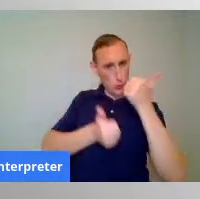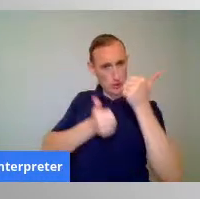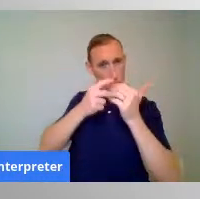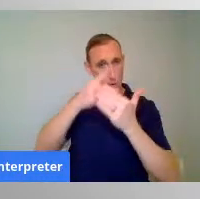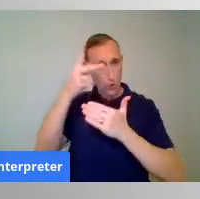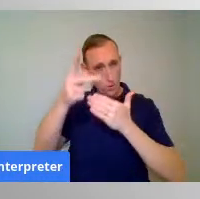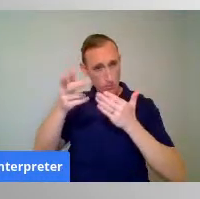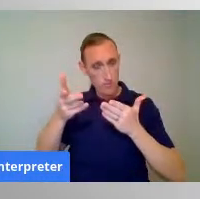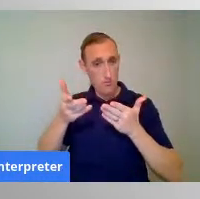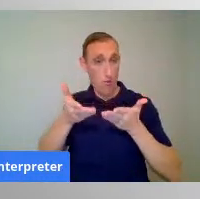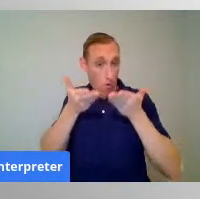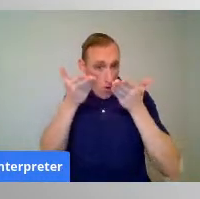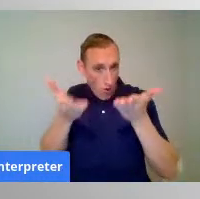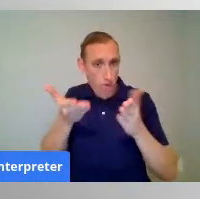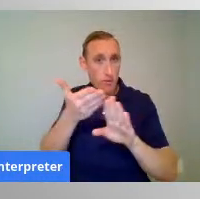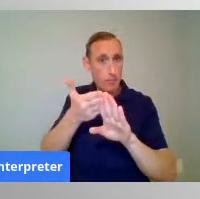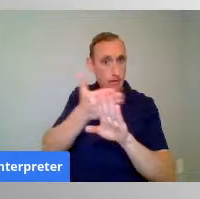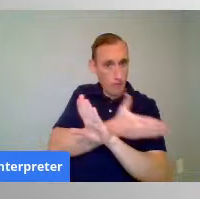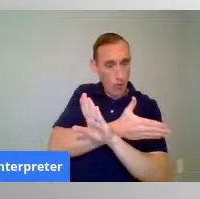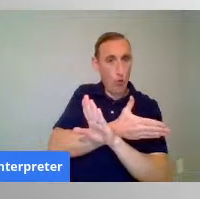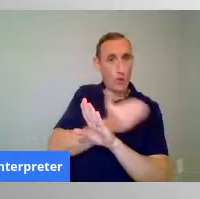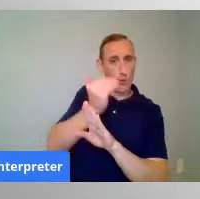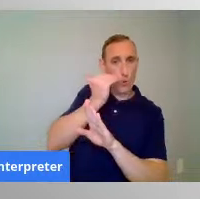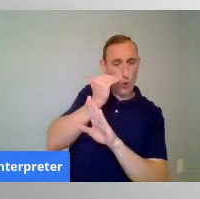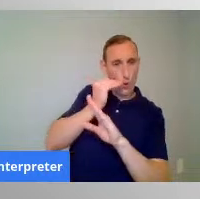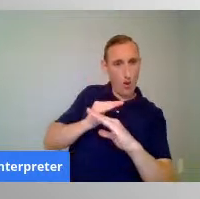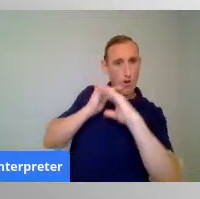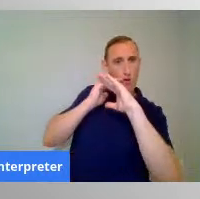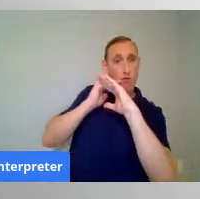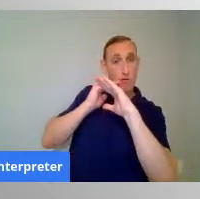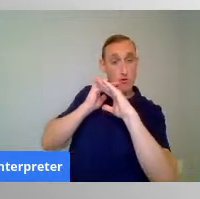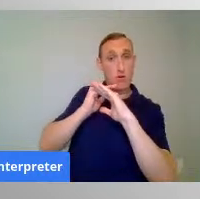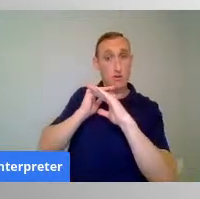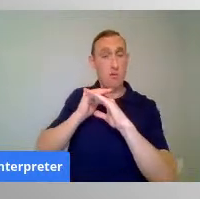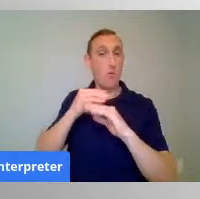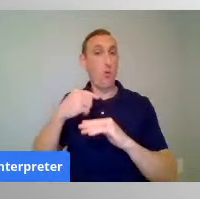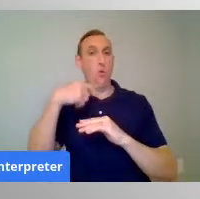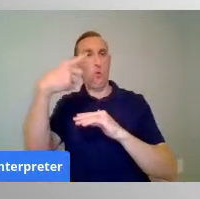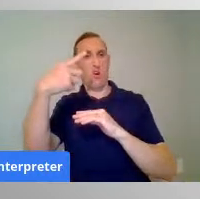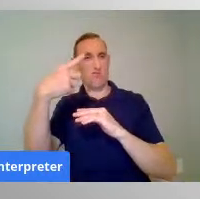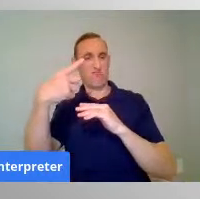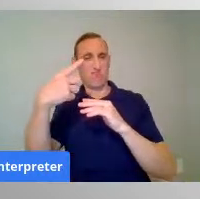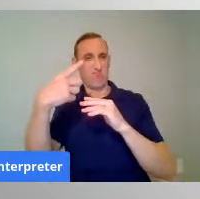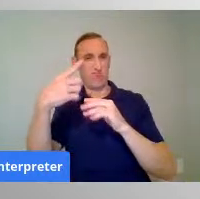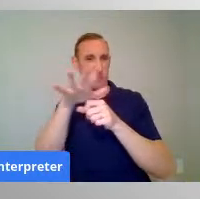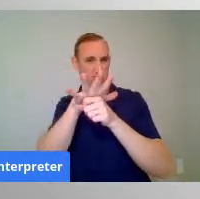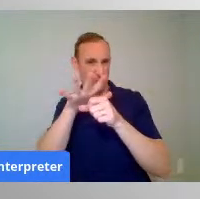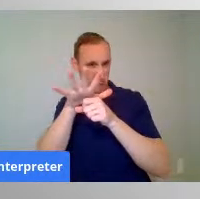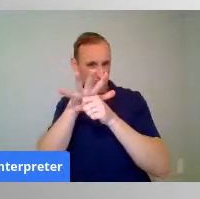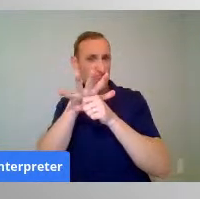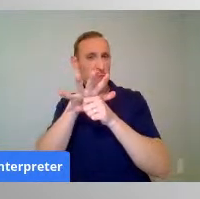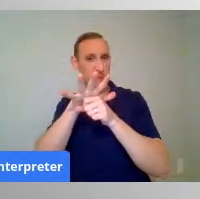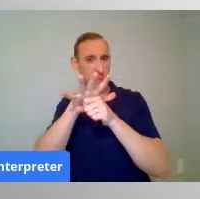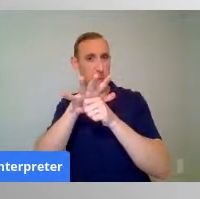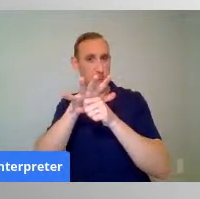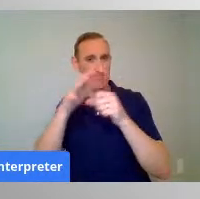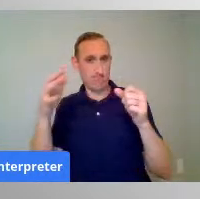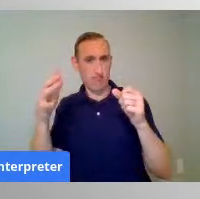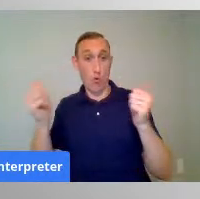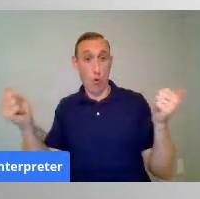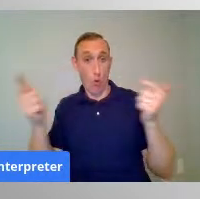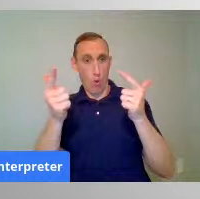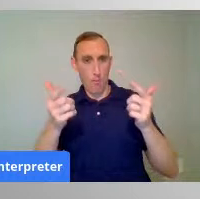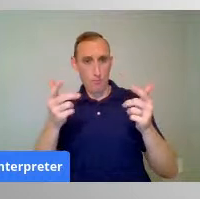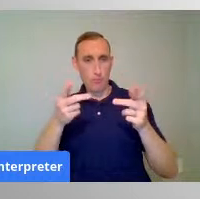obstacles. So having a centralized location and thinking about ways to get all that information to everyone